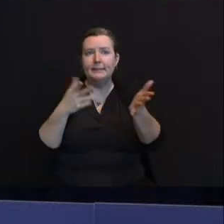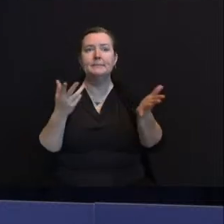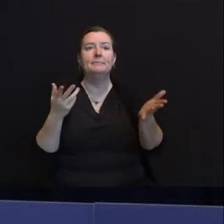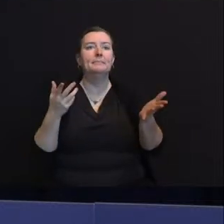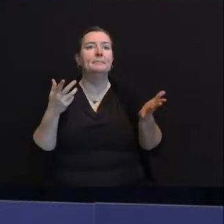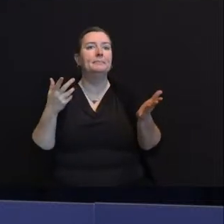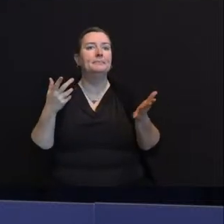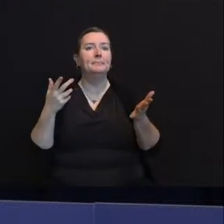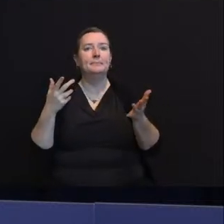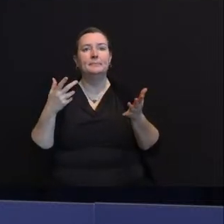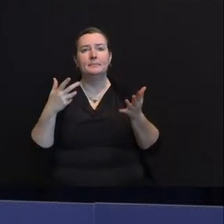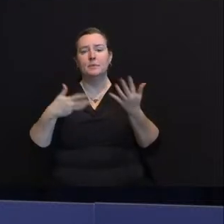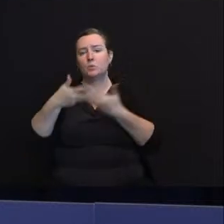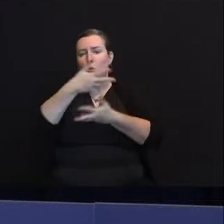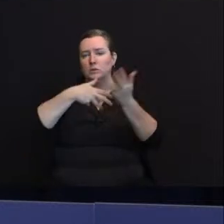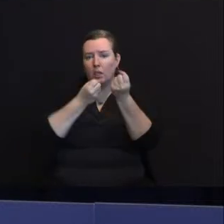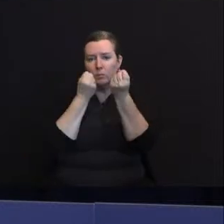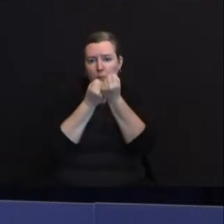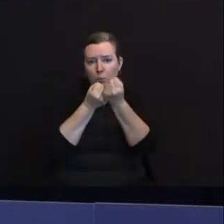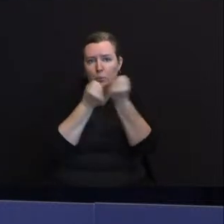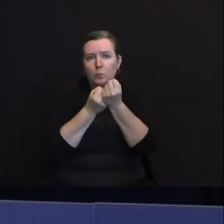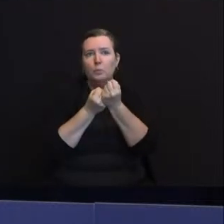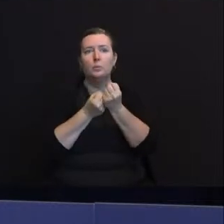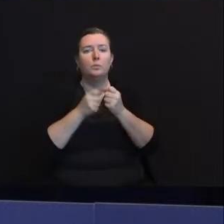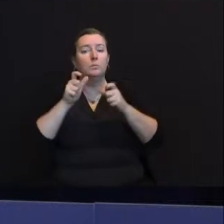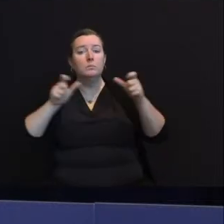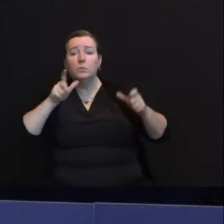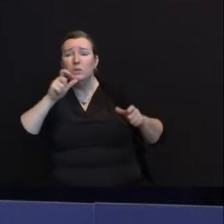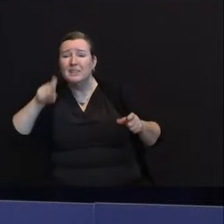programs for those impacted by COVID-19.